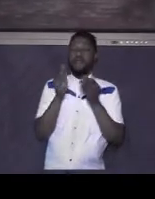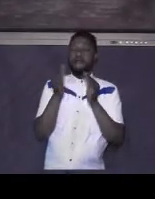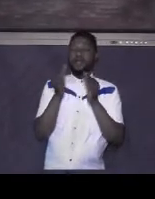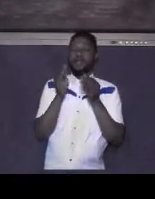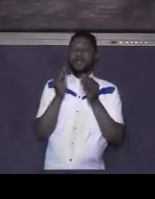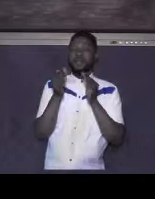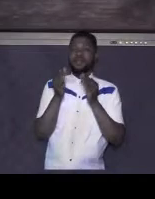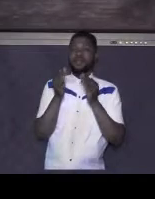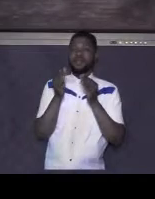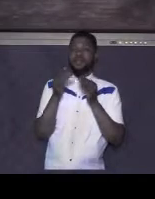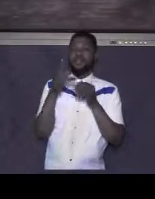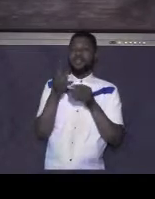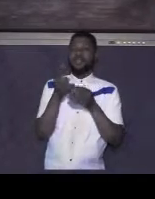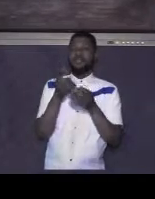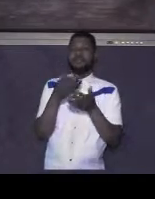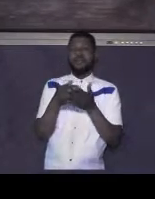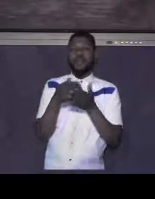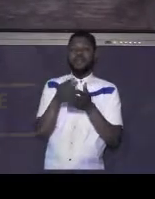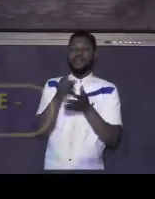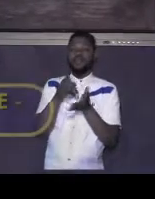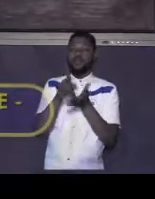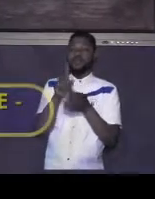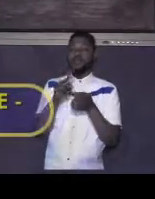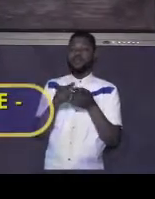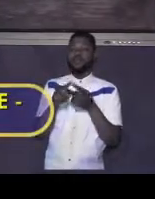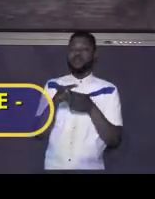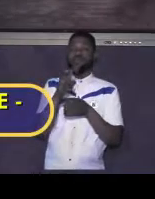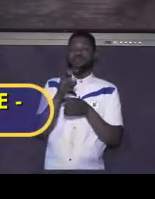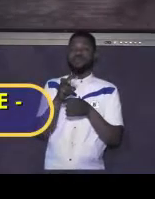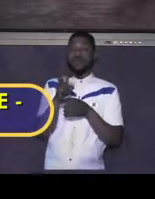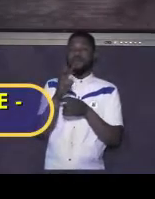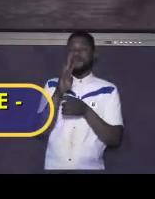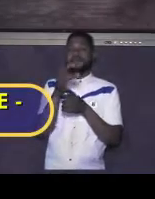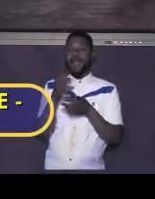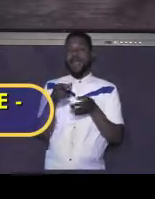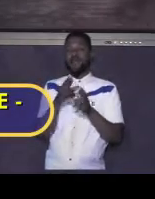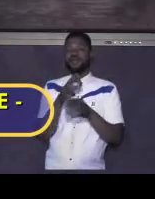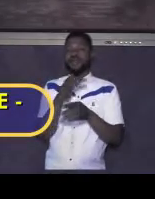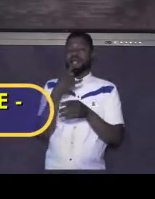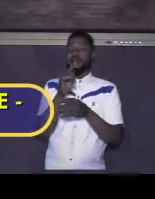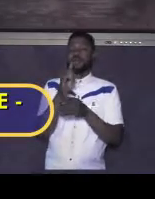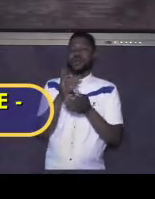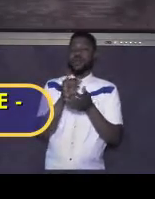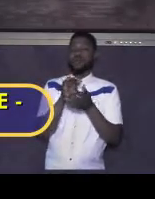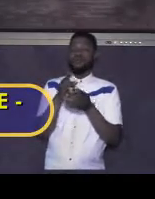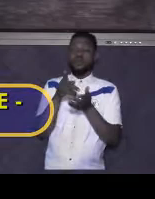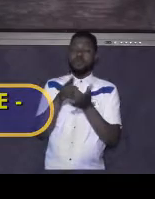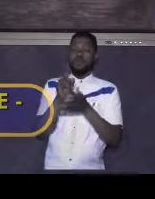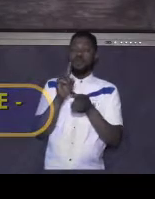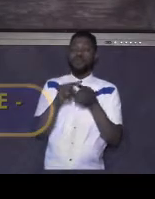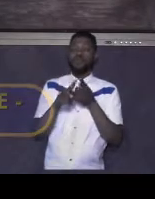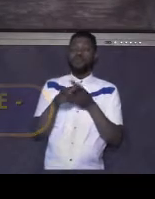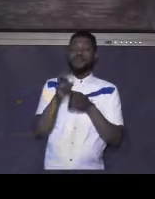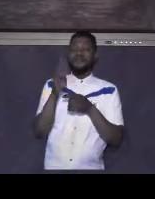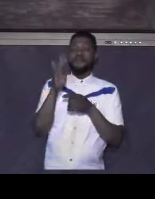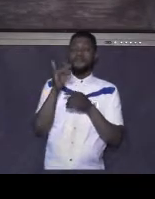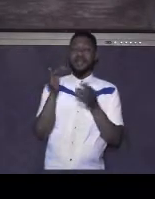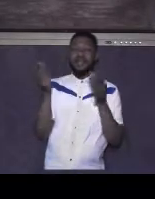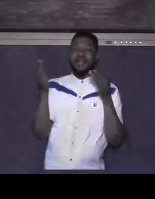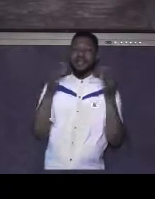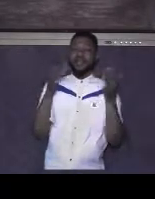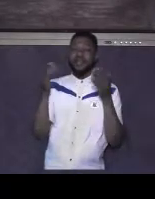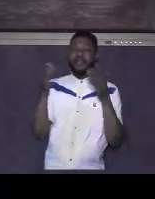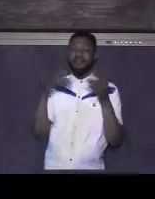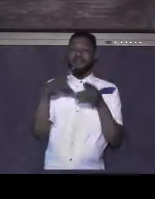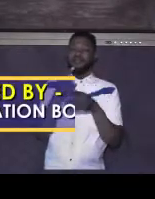comparing the fare you pay to travel by road and the one you pay to travel by air,